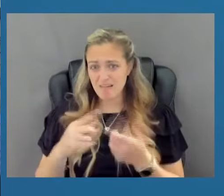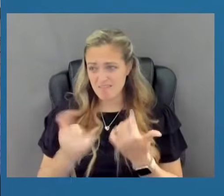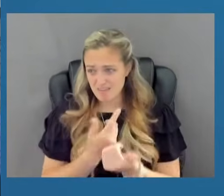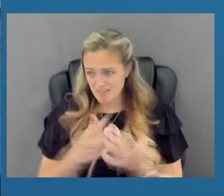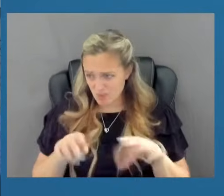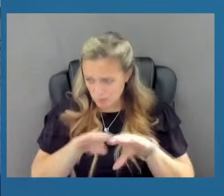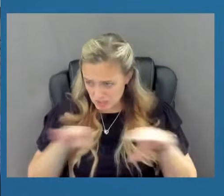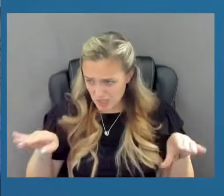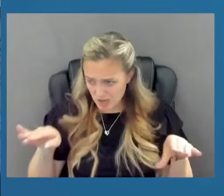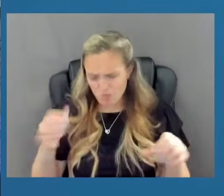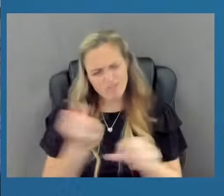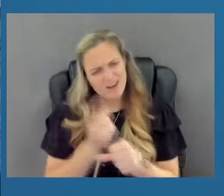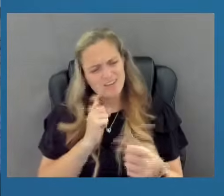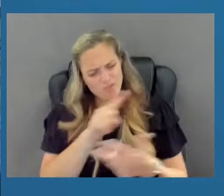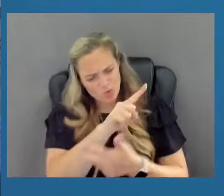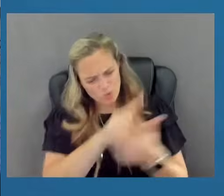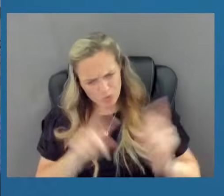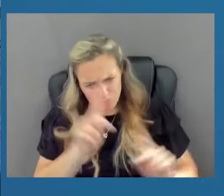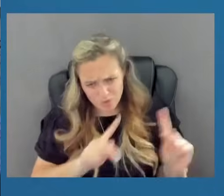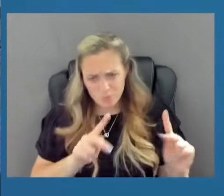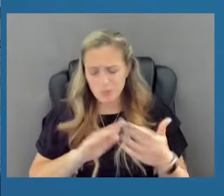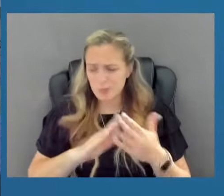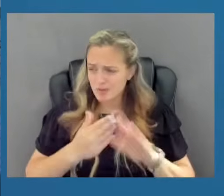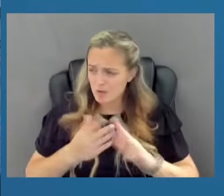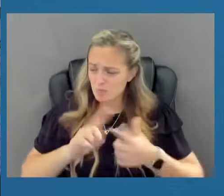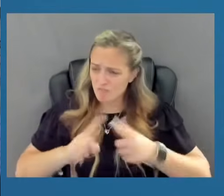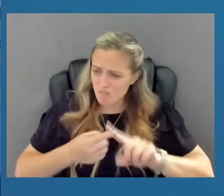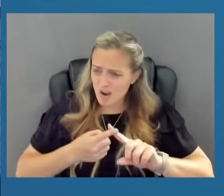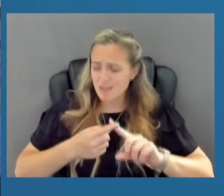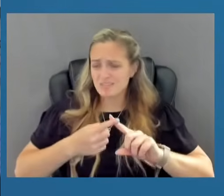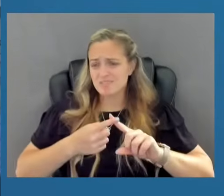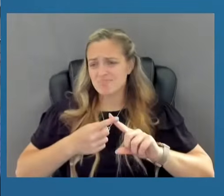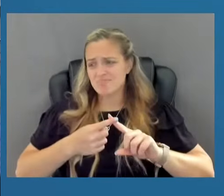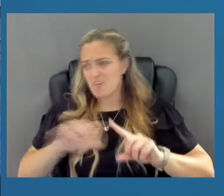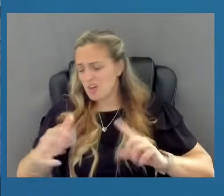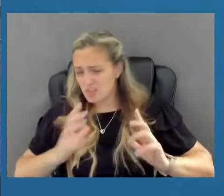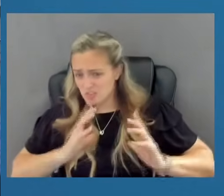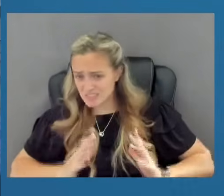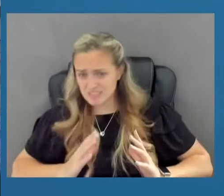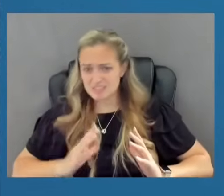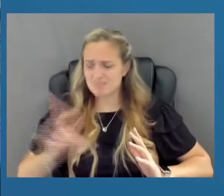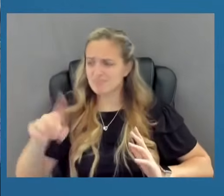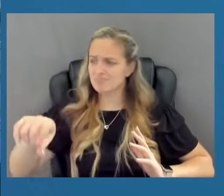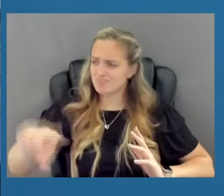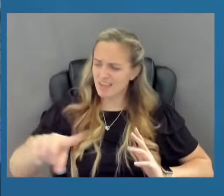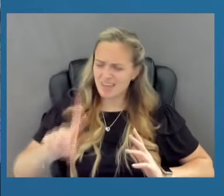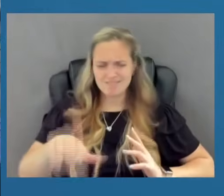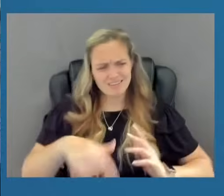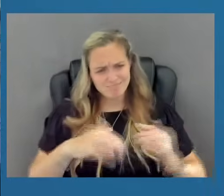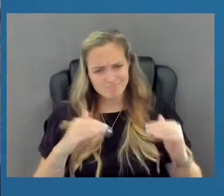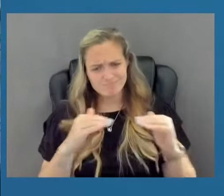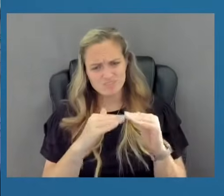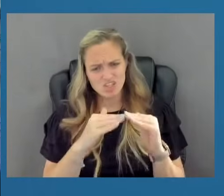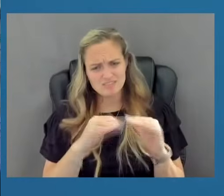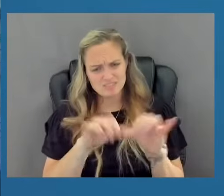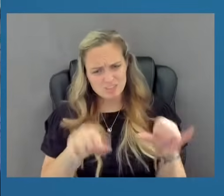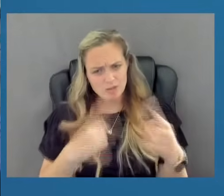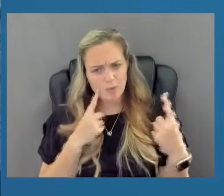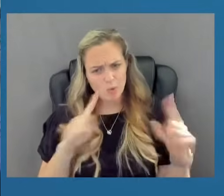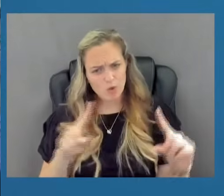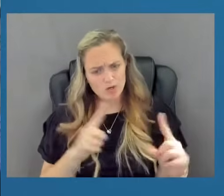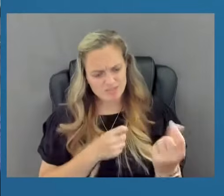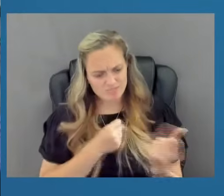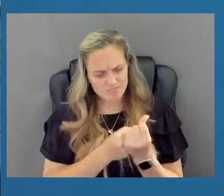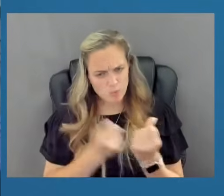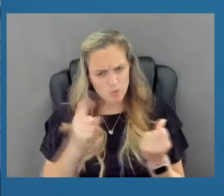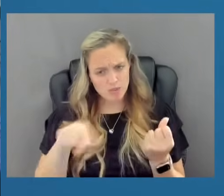fighting for, to our neighbors, our friends, our fellow citizens, and they deserve a justice system that works for them as well. So